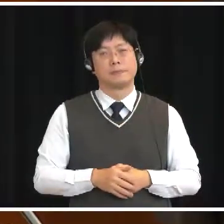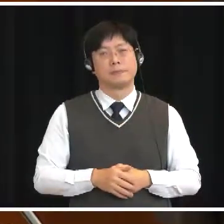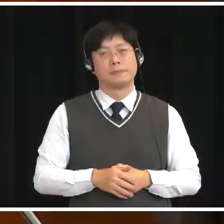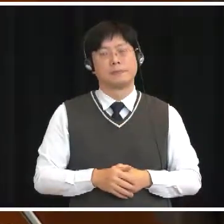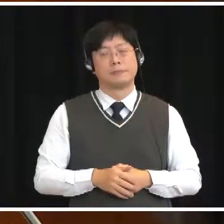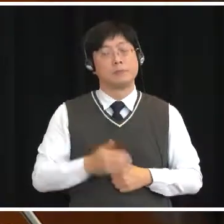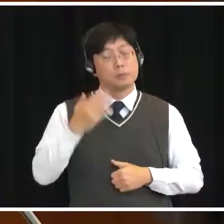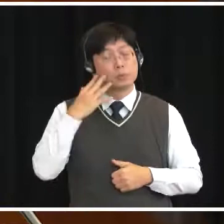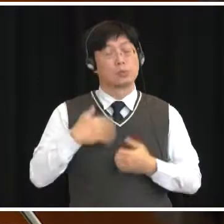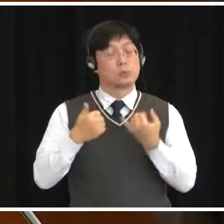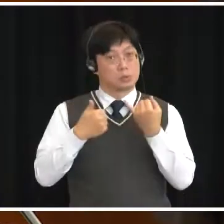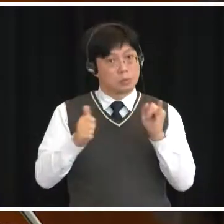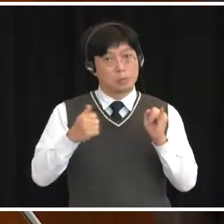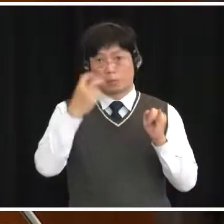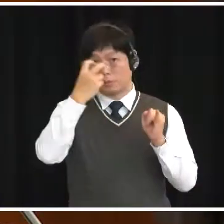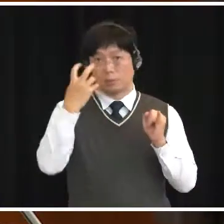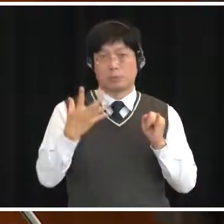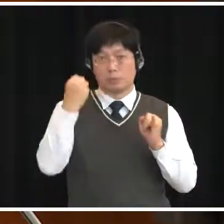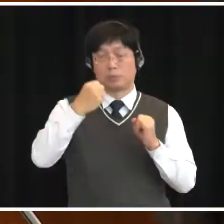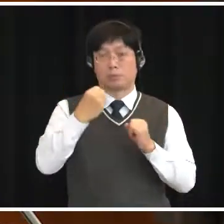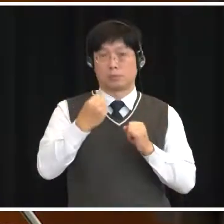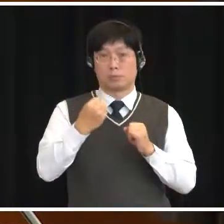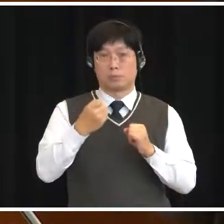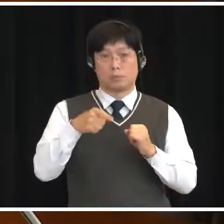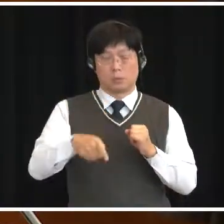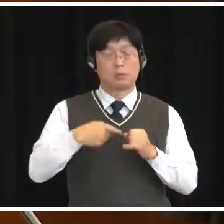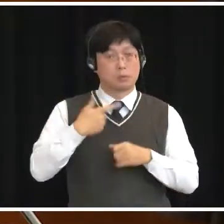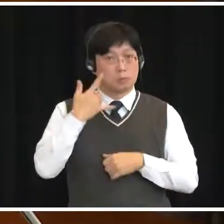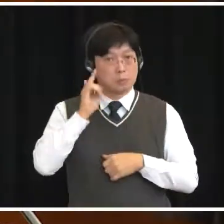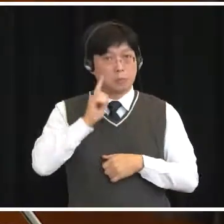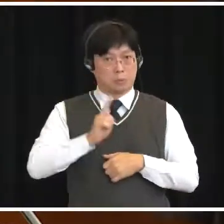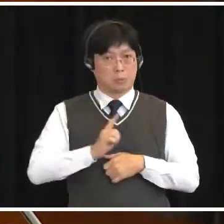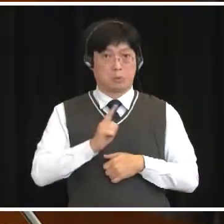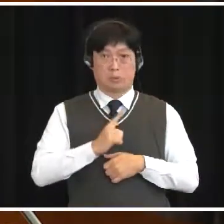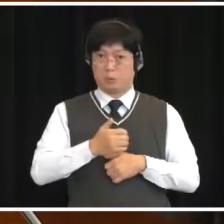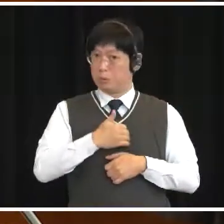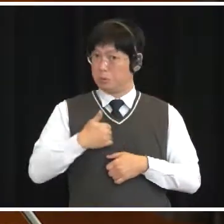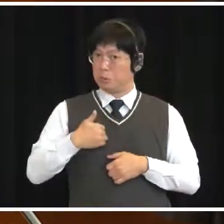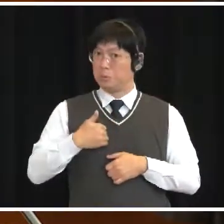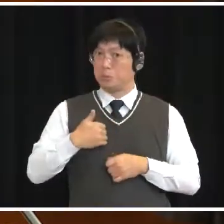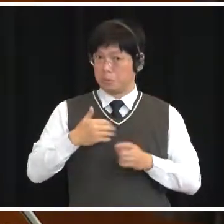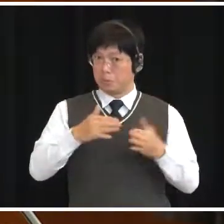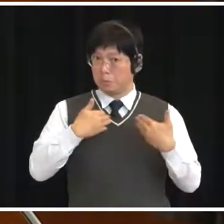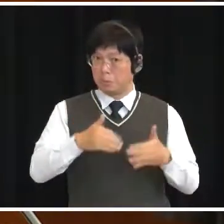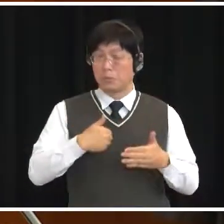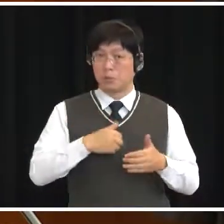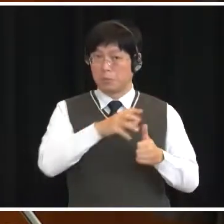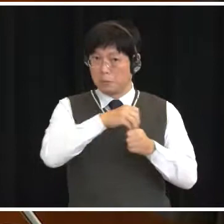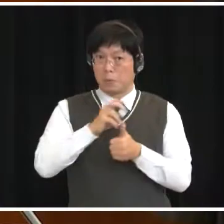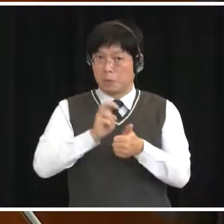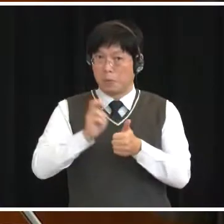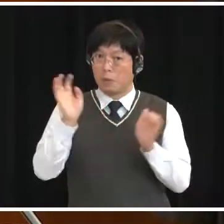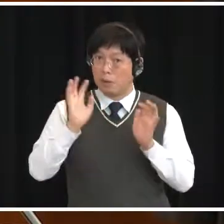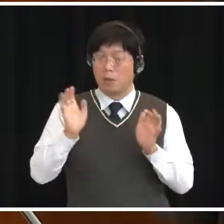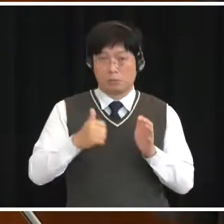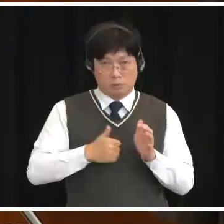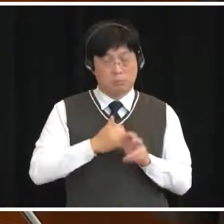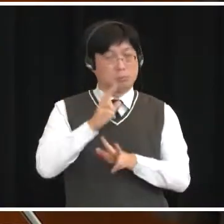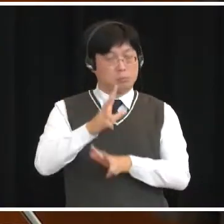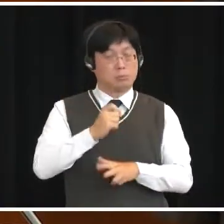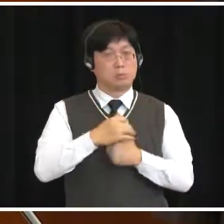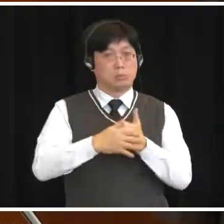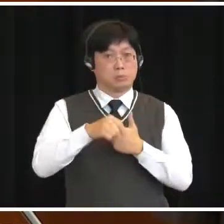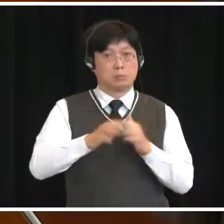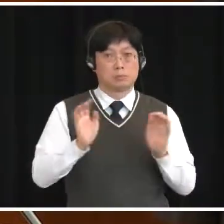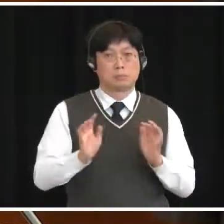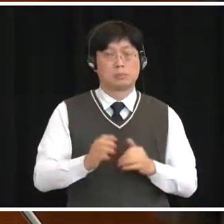will consider to guarantee the best interest of child. And in divorce cases, we will investigate